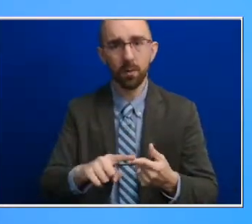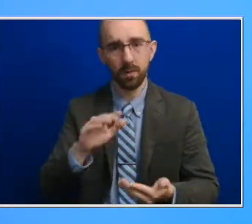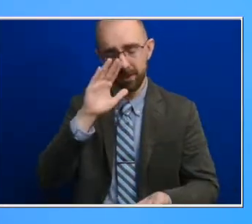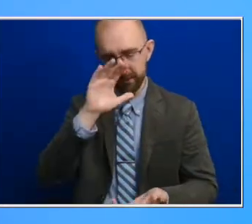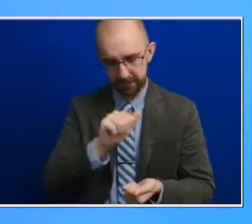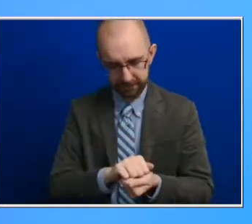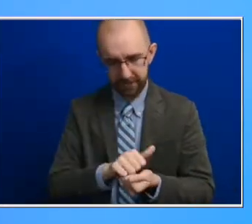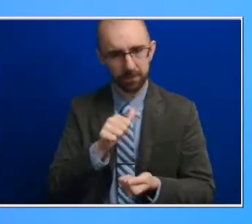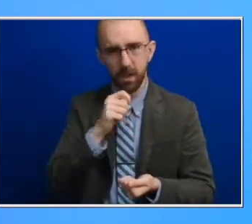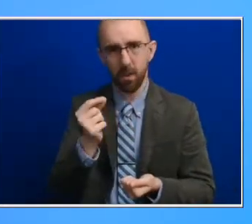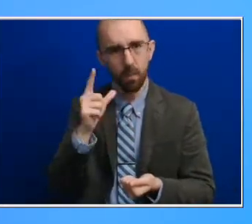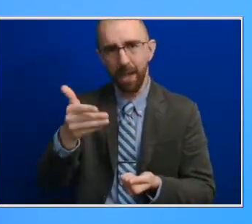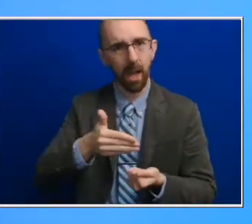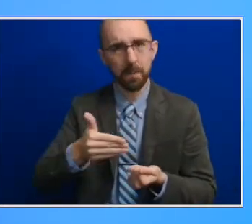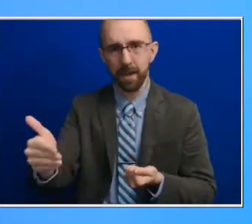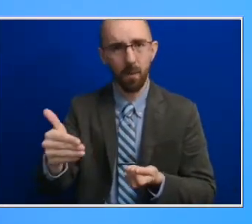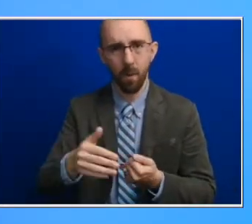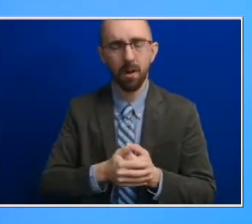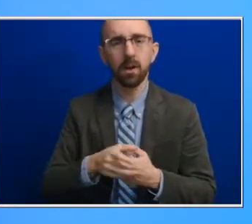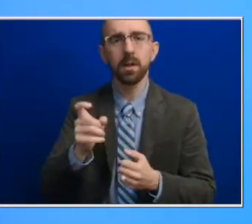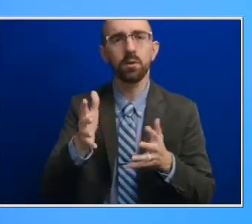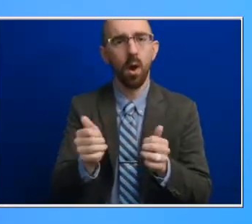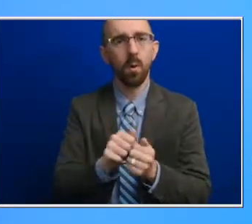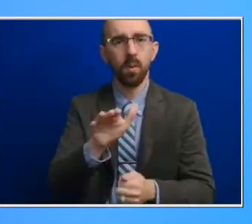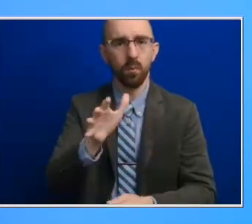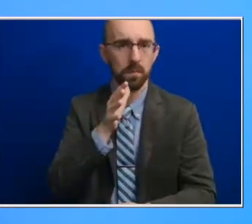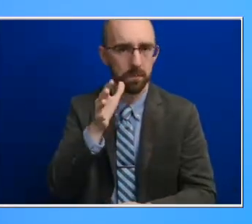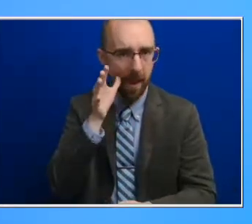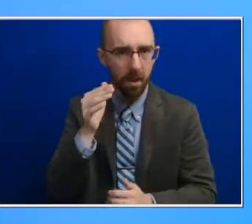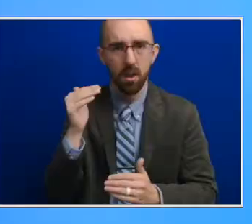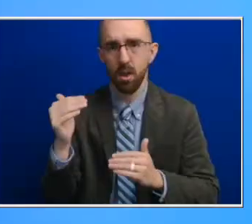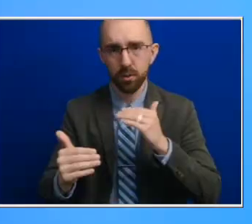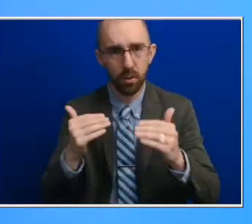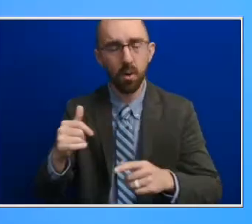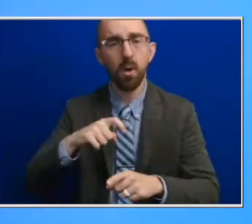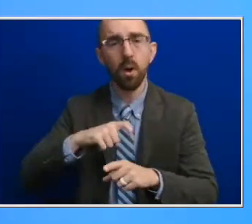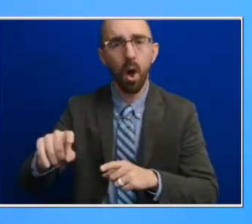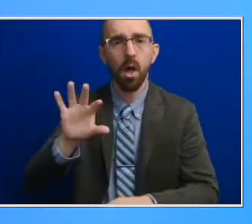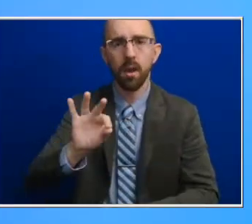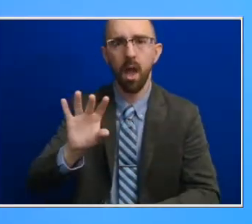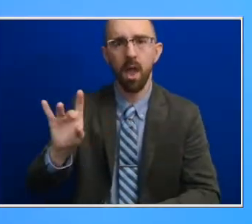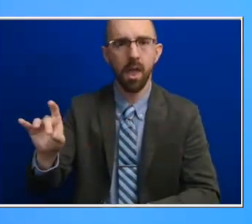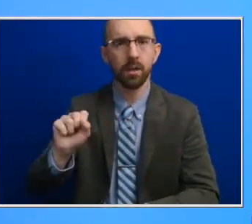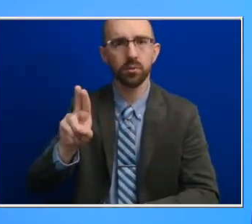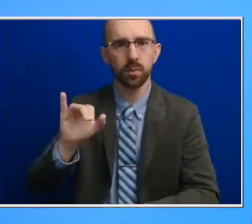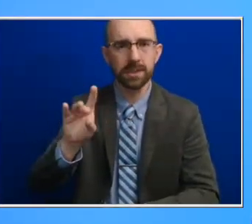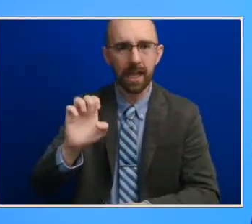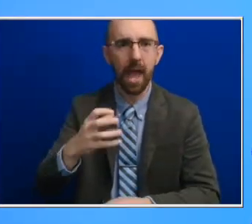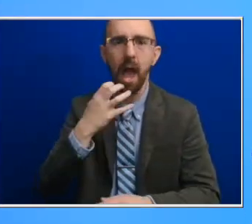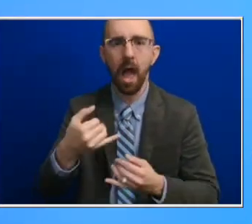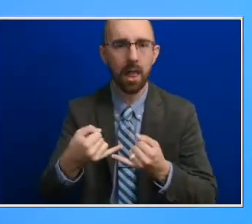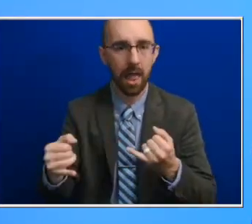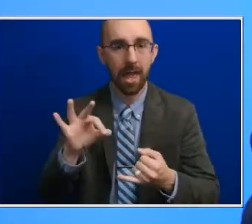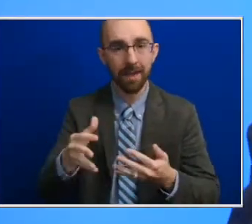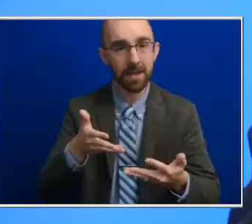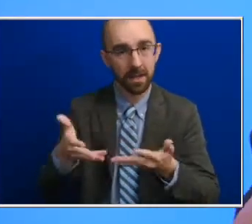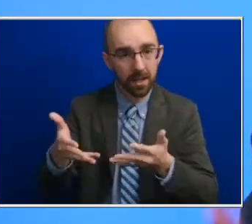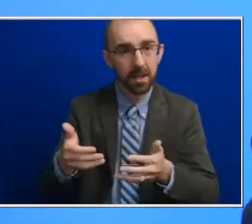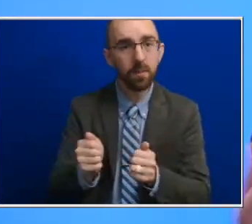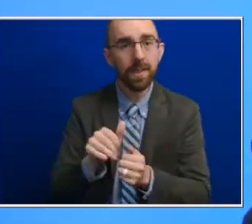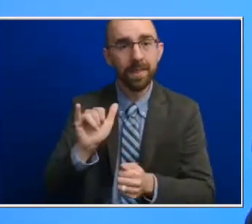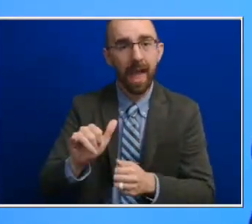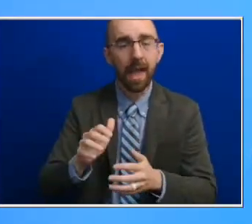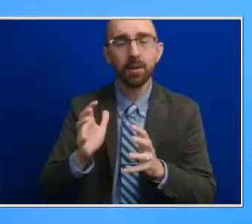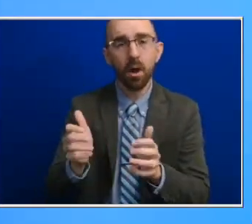you need to talk to a parent, you need to talk to an adult, you need to call a suicide hotline. If your interactions to deal with that right now is to be talking to